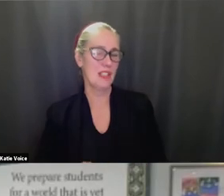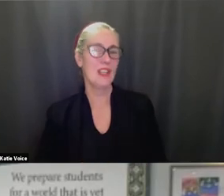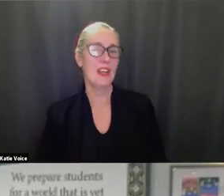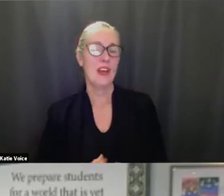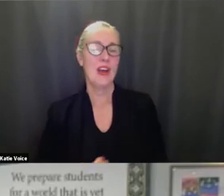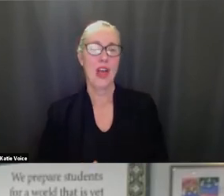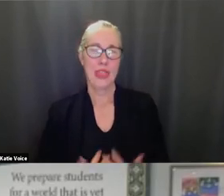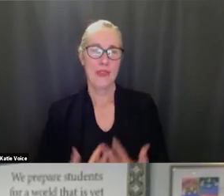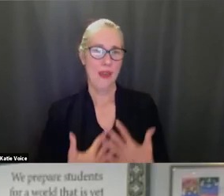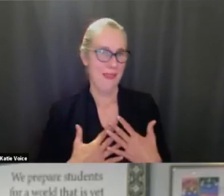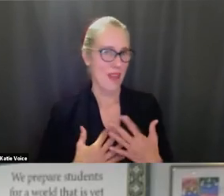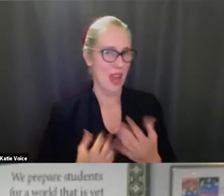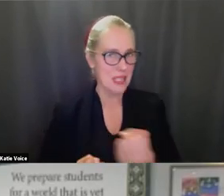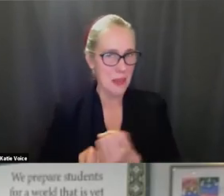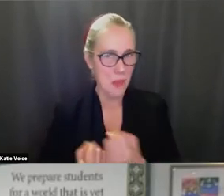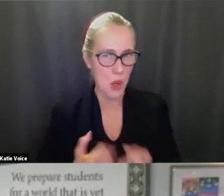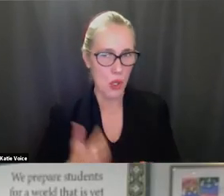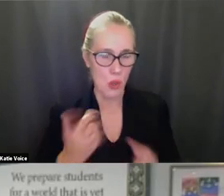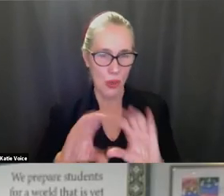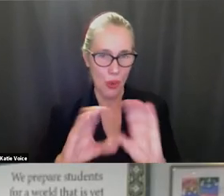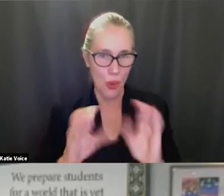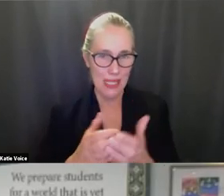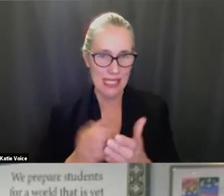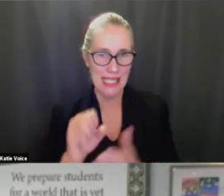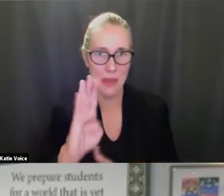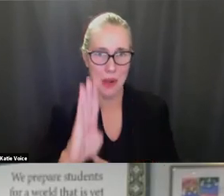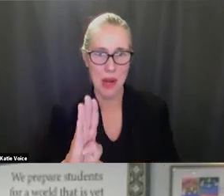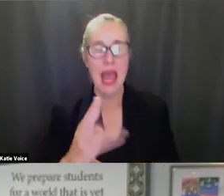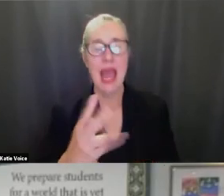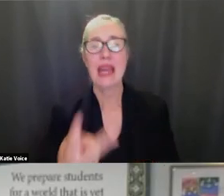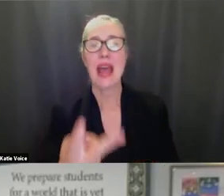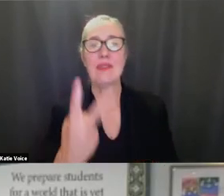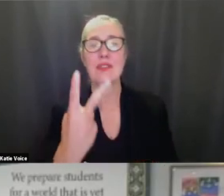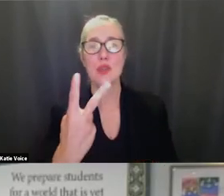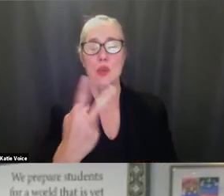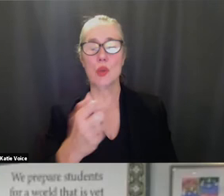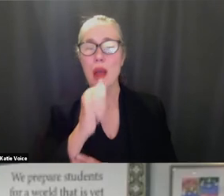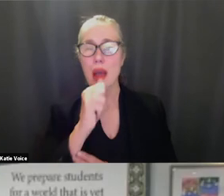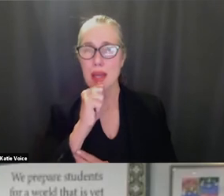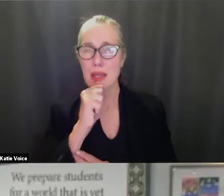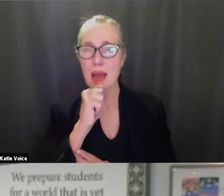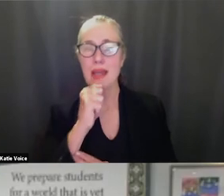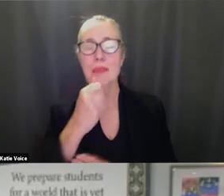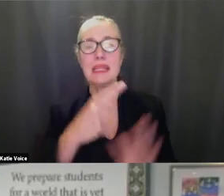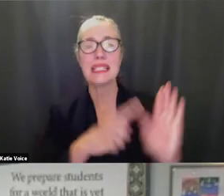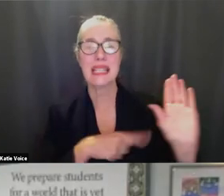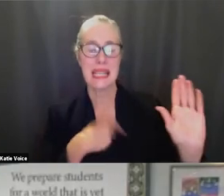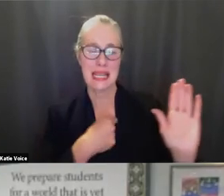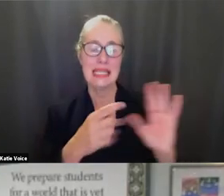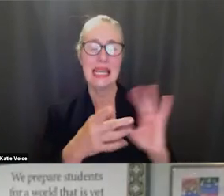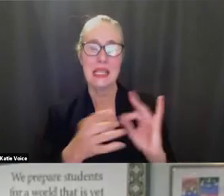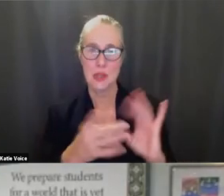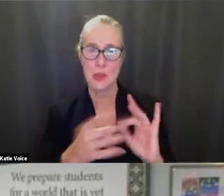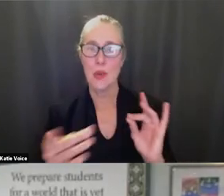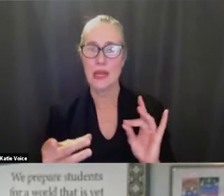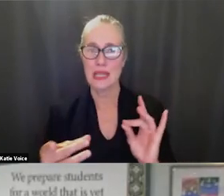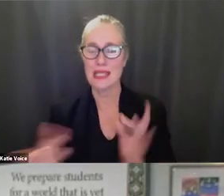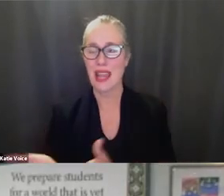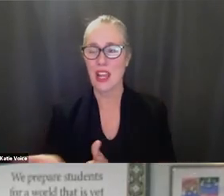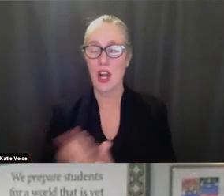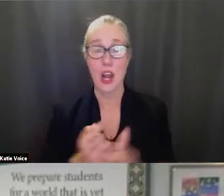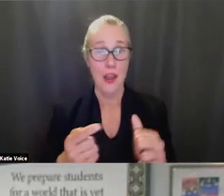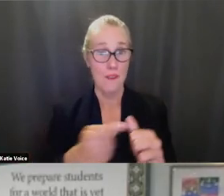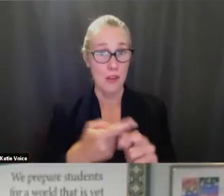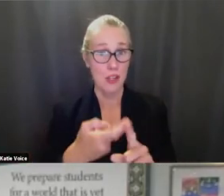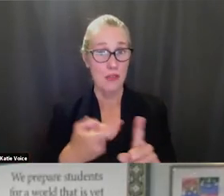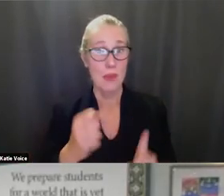coalition here in santa barbara and i'm going to share two anonymous testimonies from that they have collected the first is from a